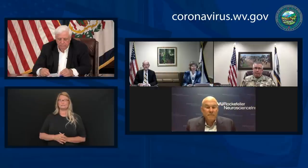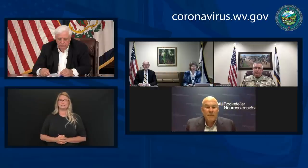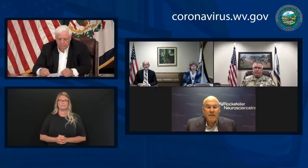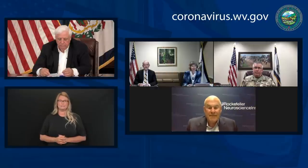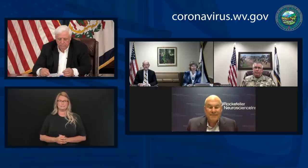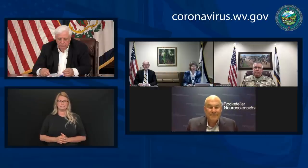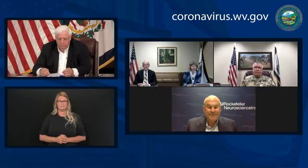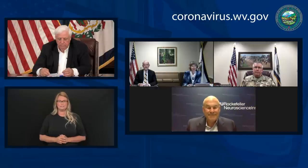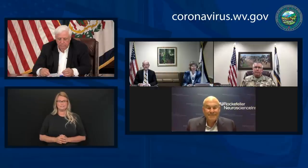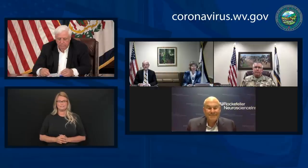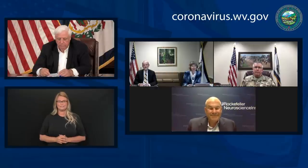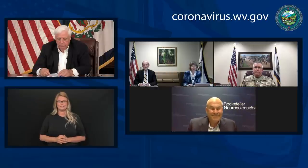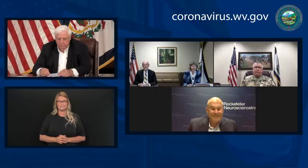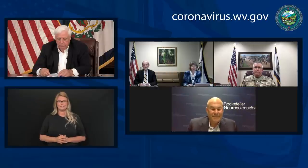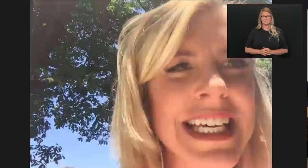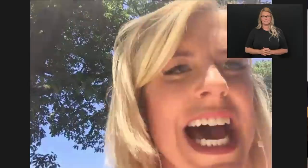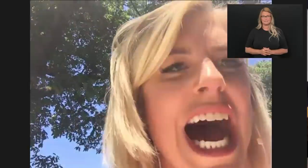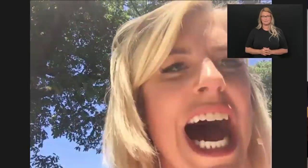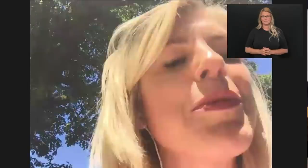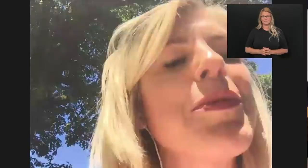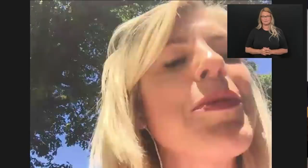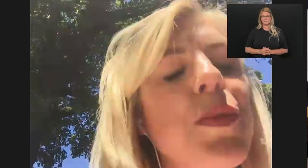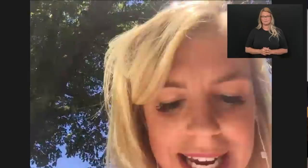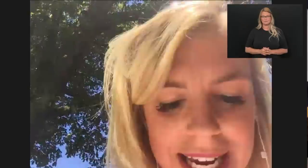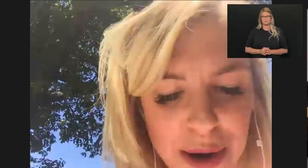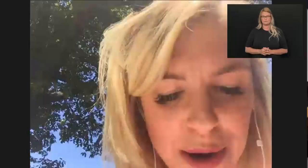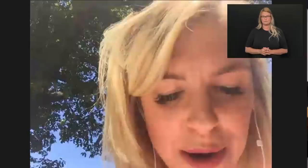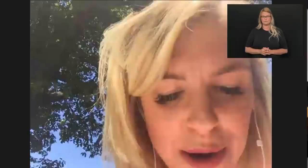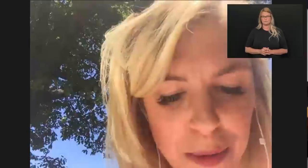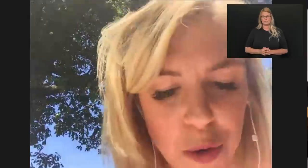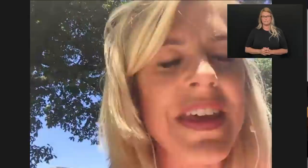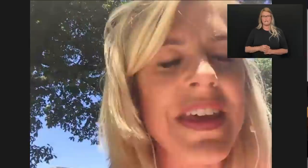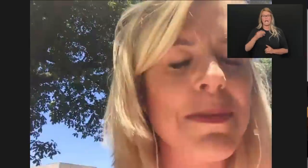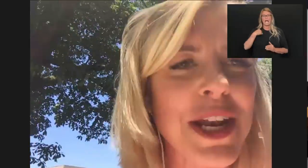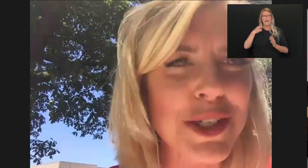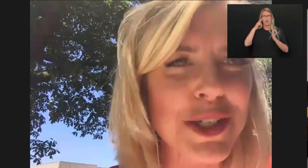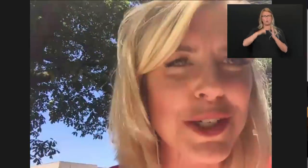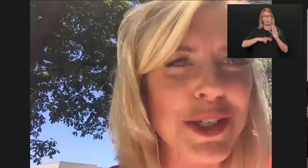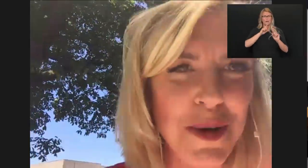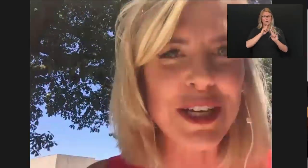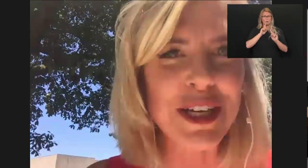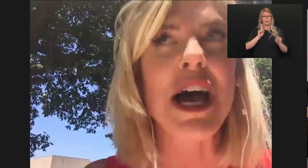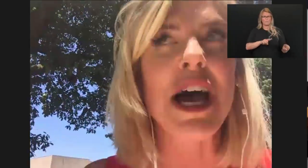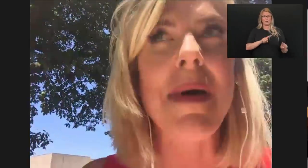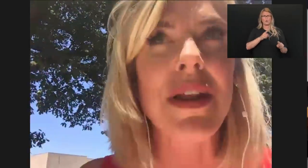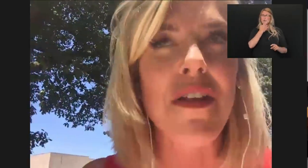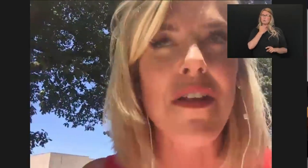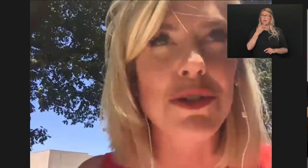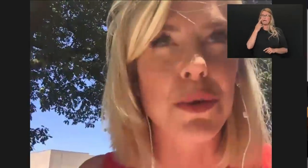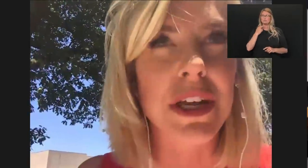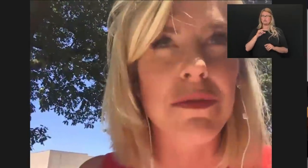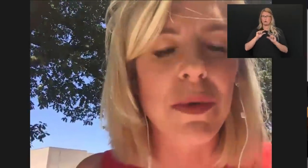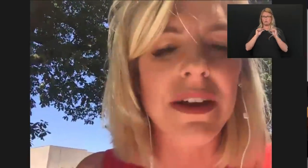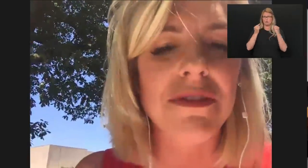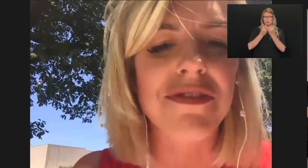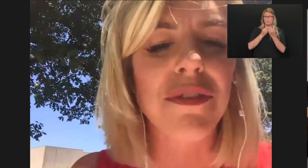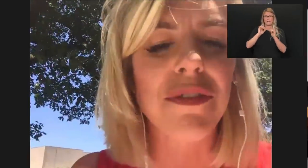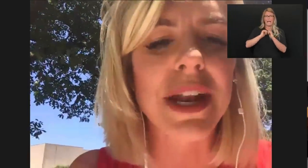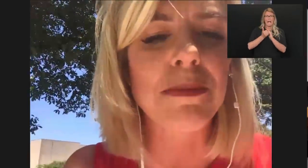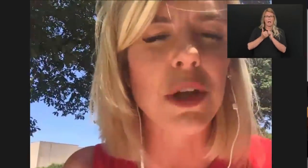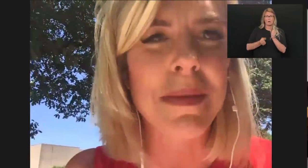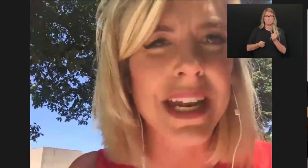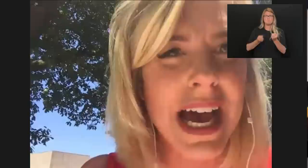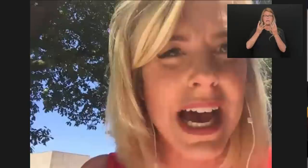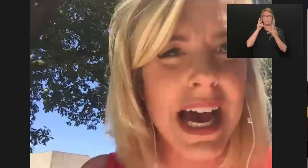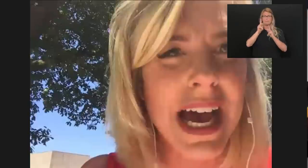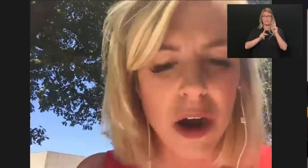Hi everyone. Amanda Barron with WSAZ. Um, I was reading a report by the Independent Restaurant Coalition about how the majority of people that have filed for